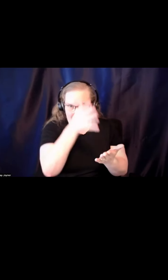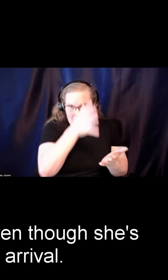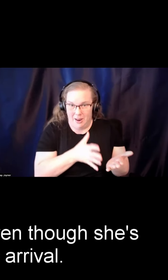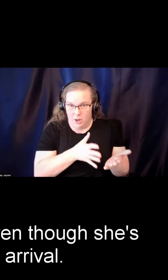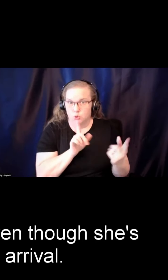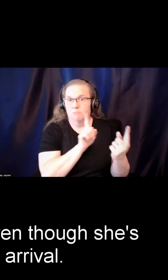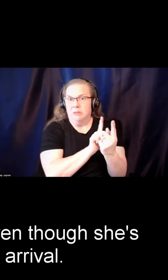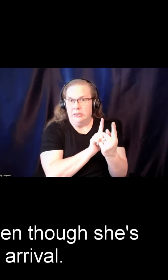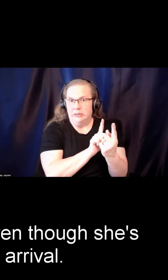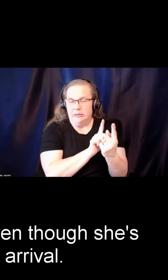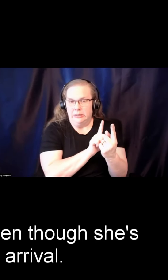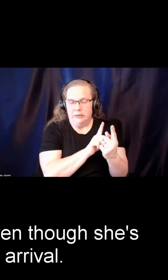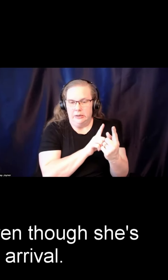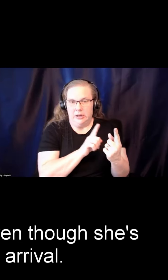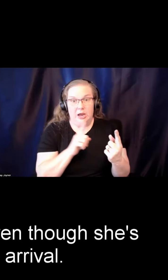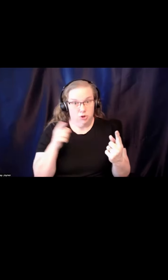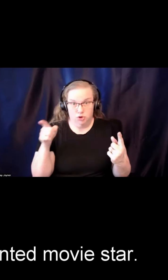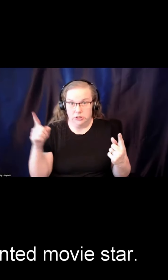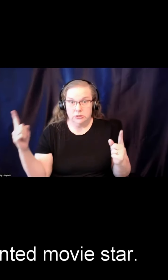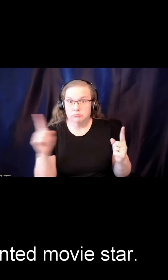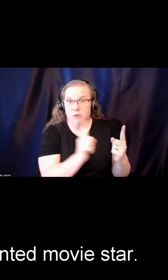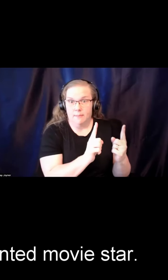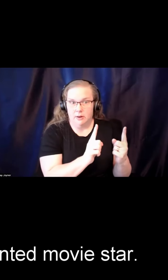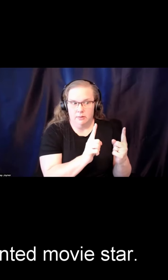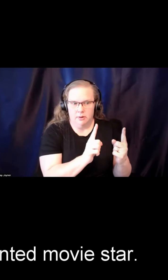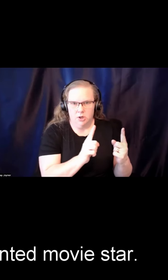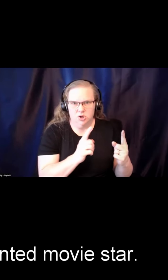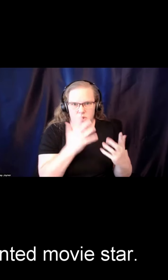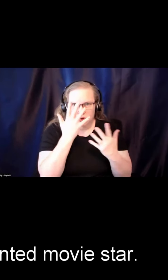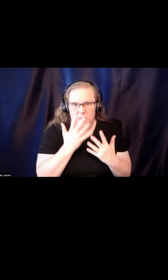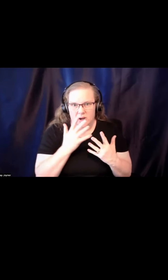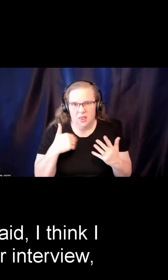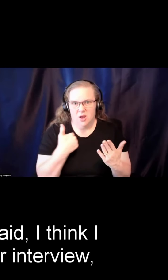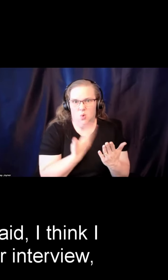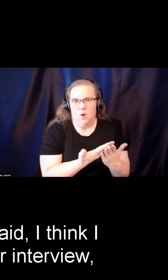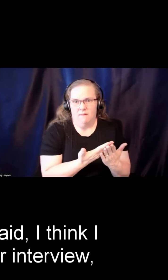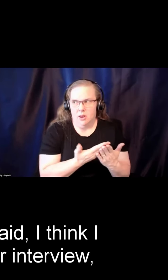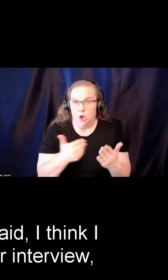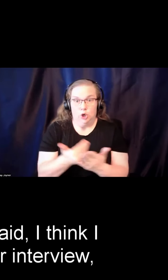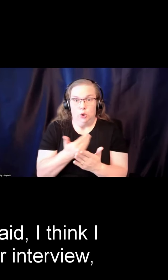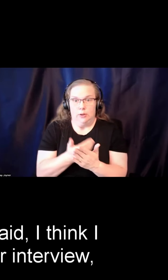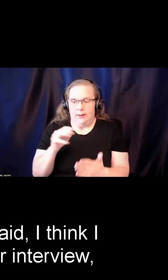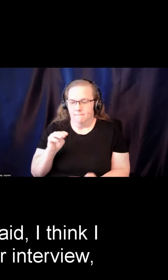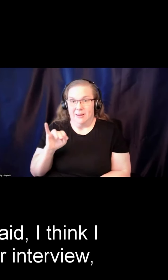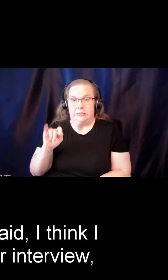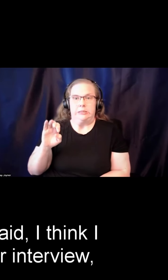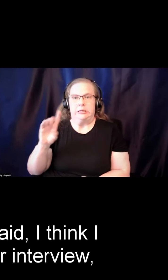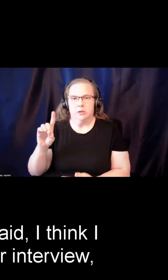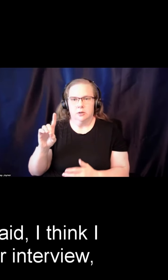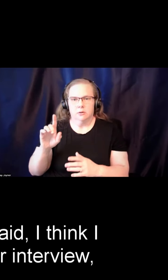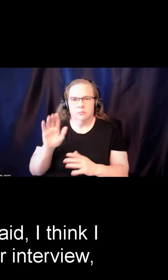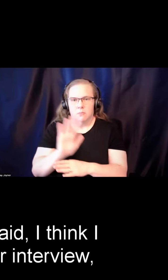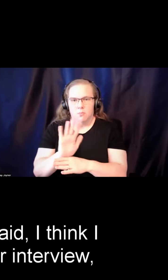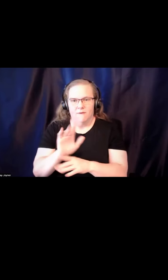play, and he is coming even though she's dreading his arrival, and he is a newly minted movie star. So I think, as I said, I